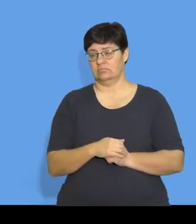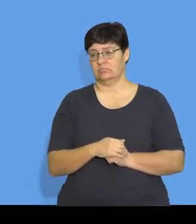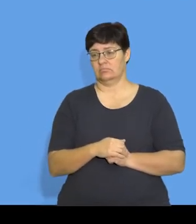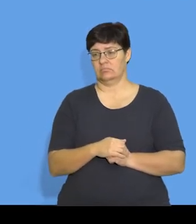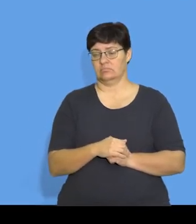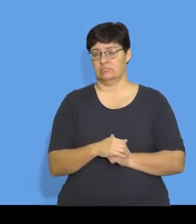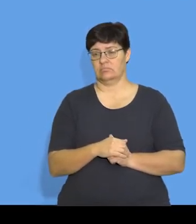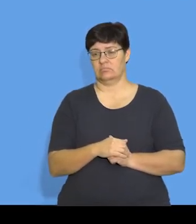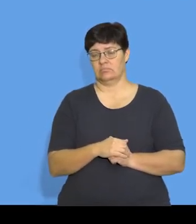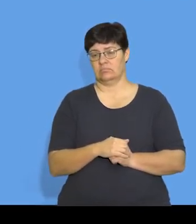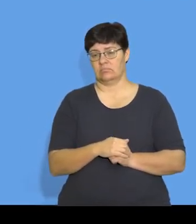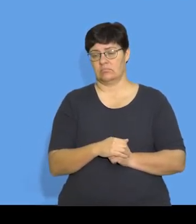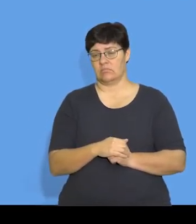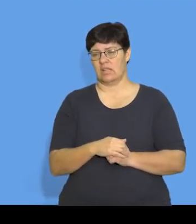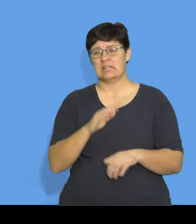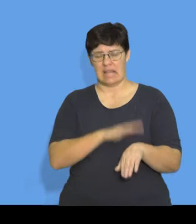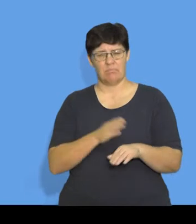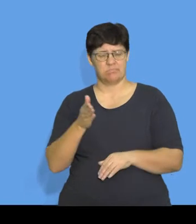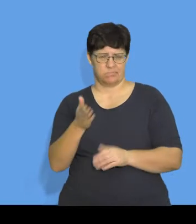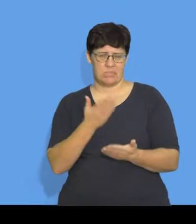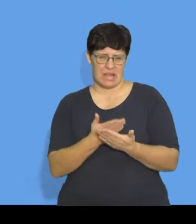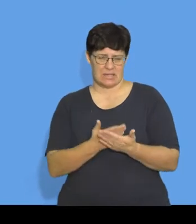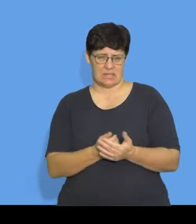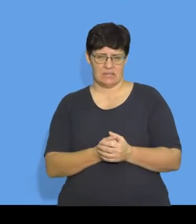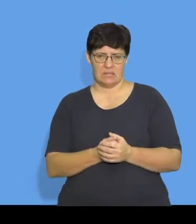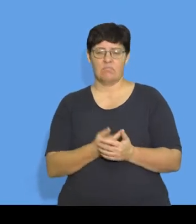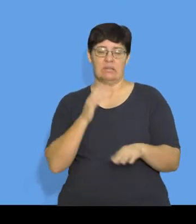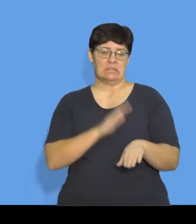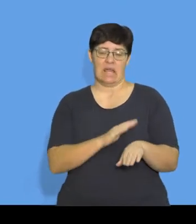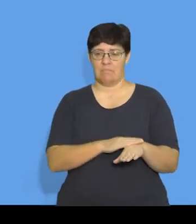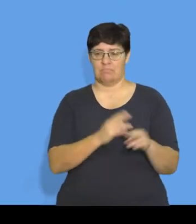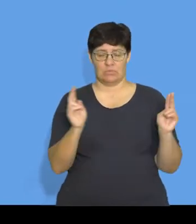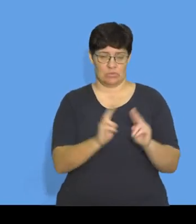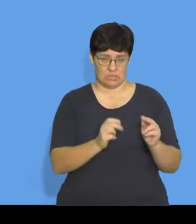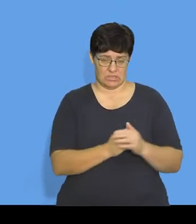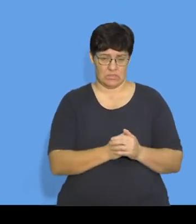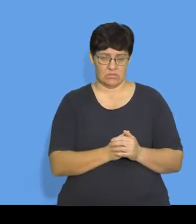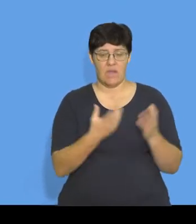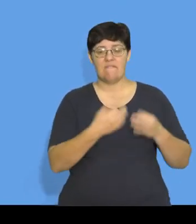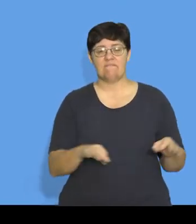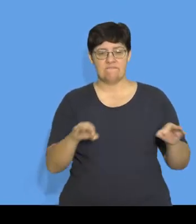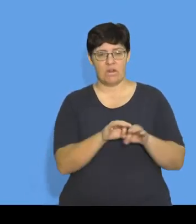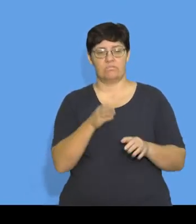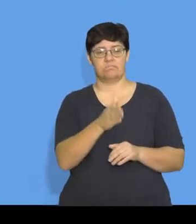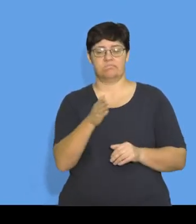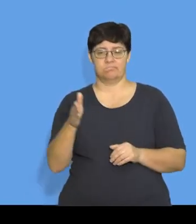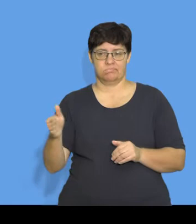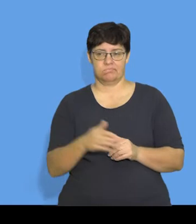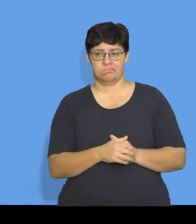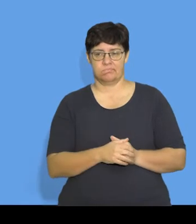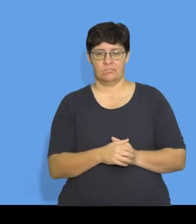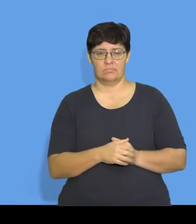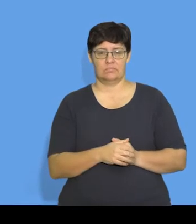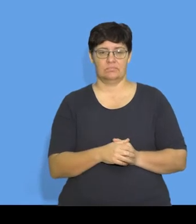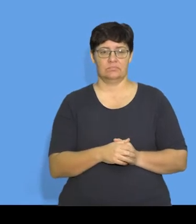And we could put times in, but we're running out of time, and we will put in all the values we learned, okay?